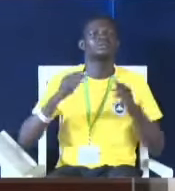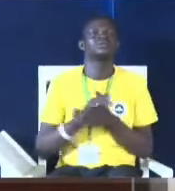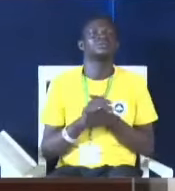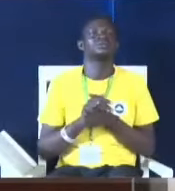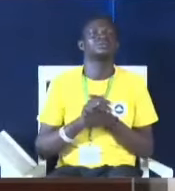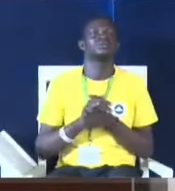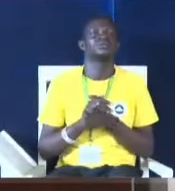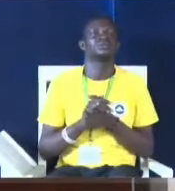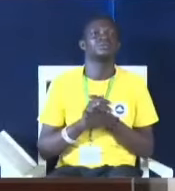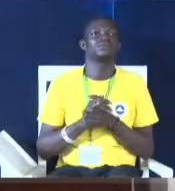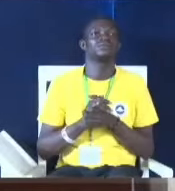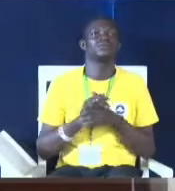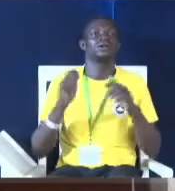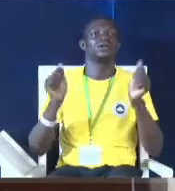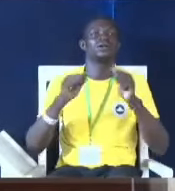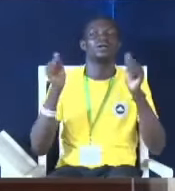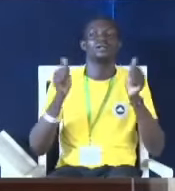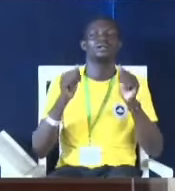Ha!